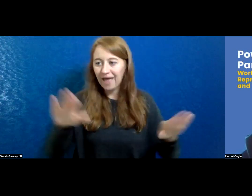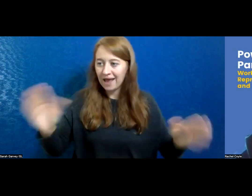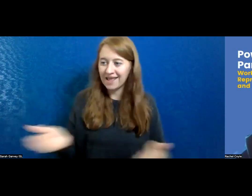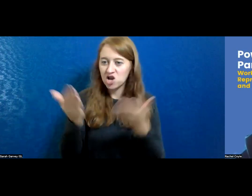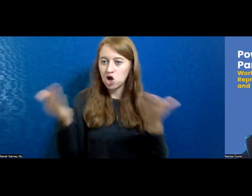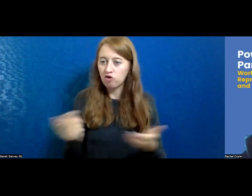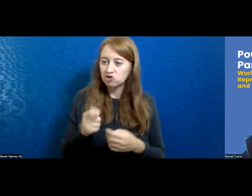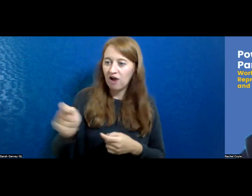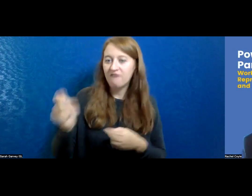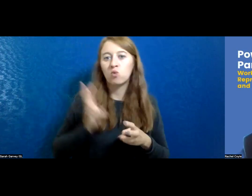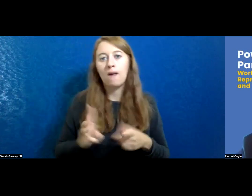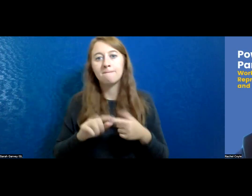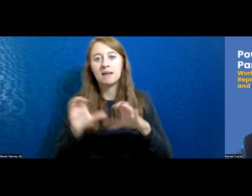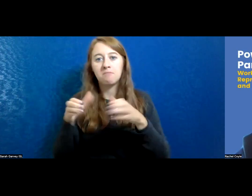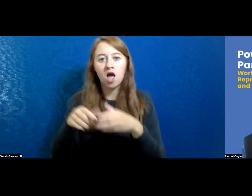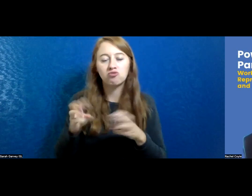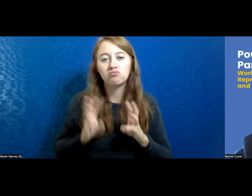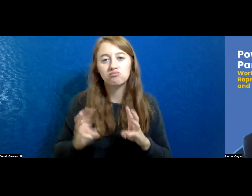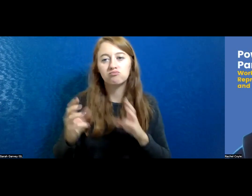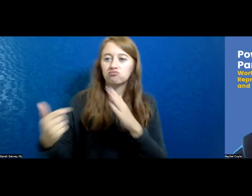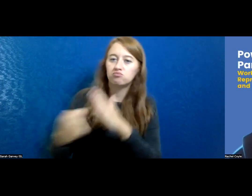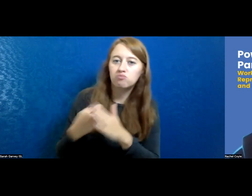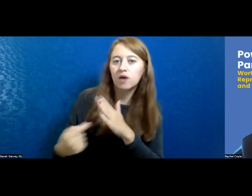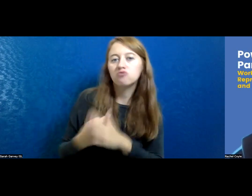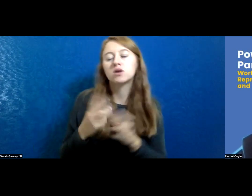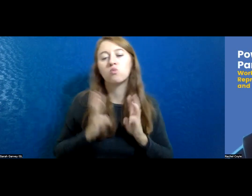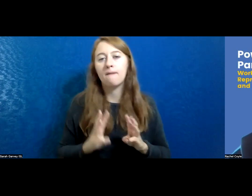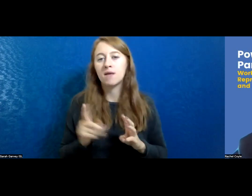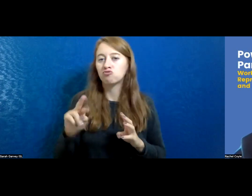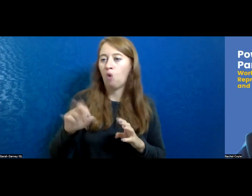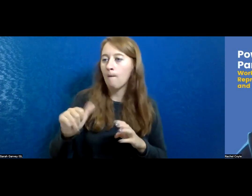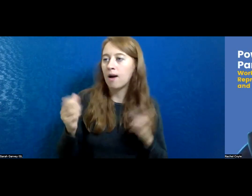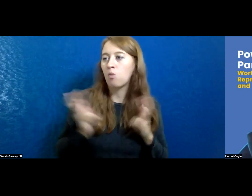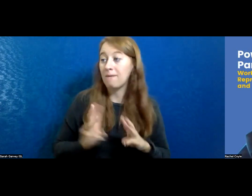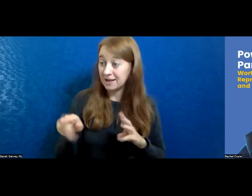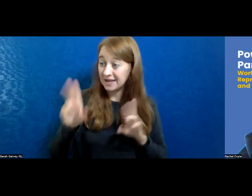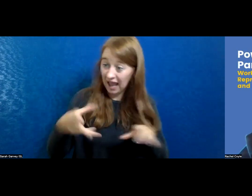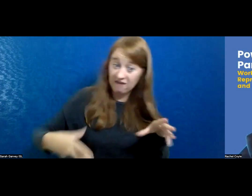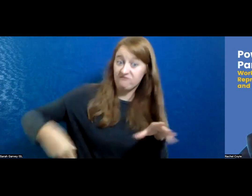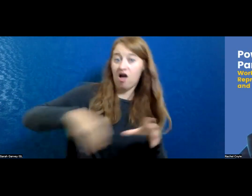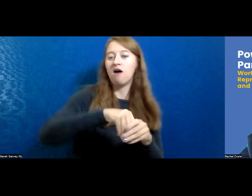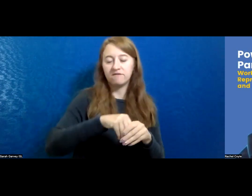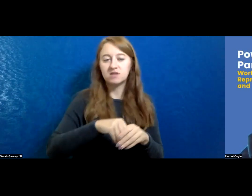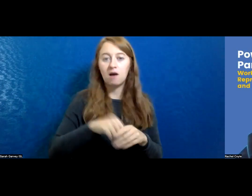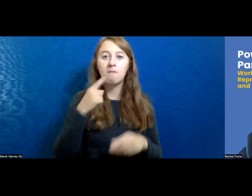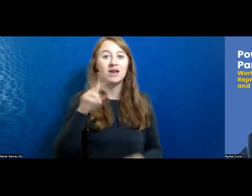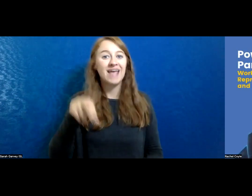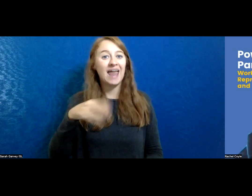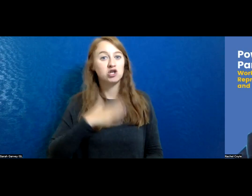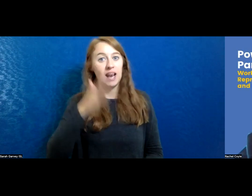women to participate in decision making. And just to say, there's loads of questions coming in on the chat, so keep them